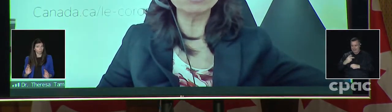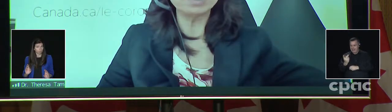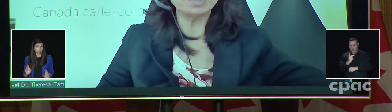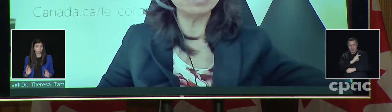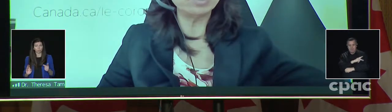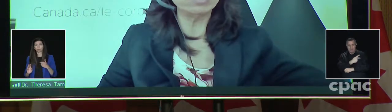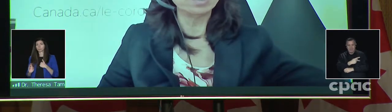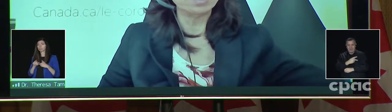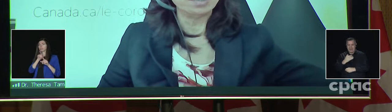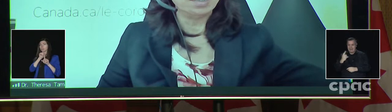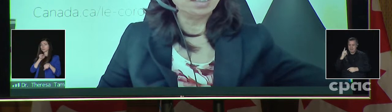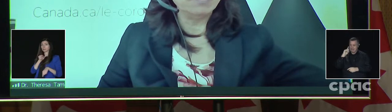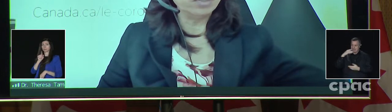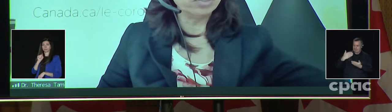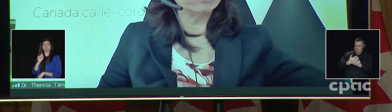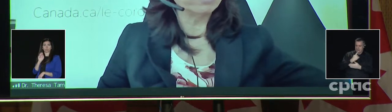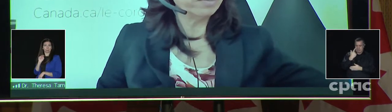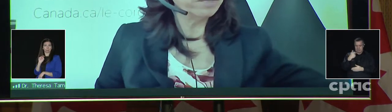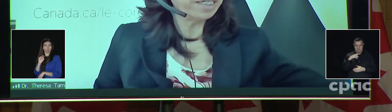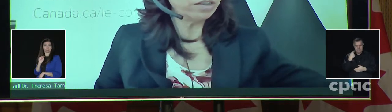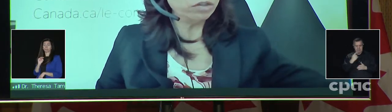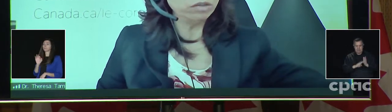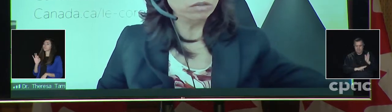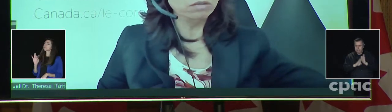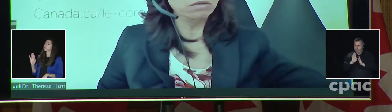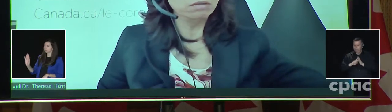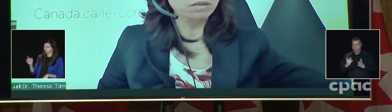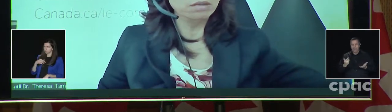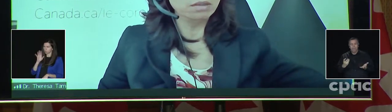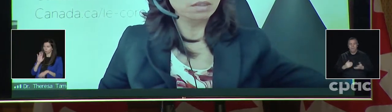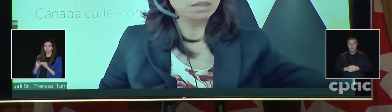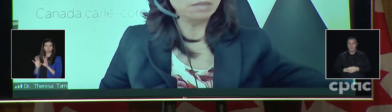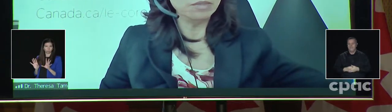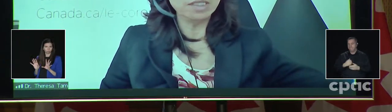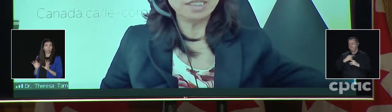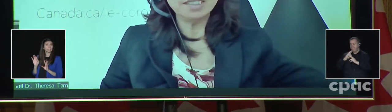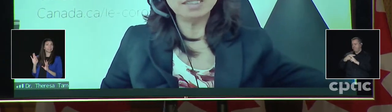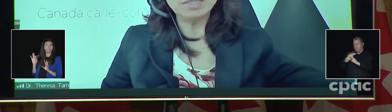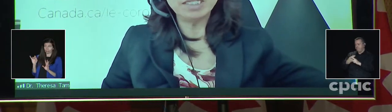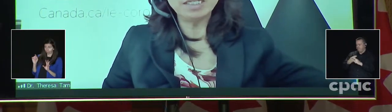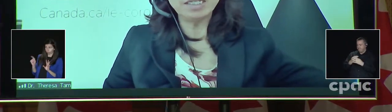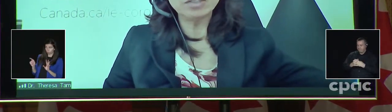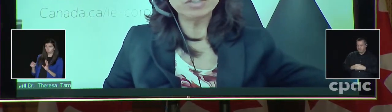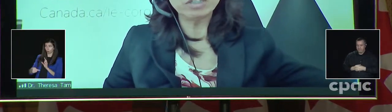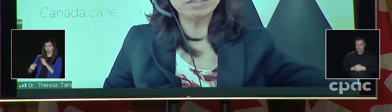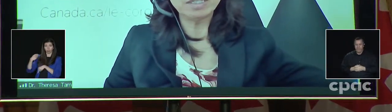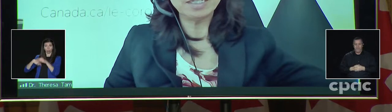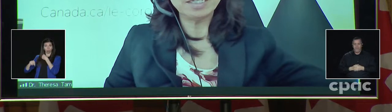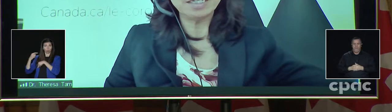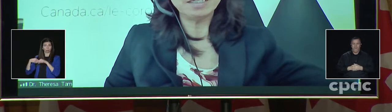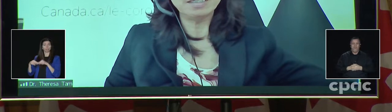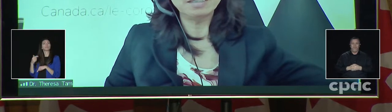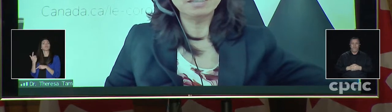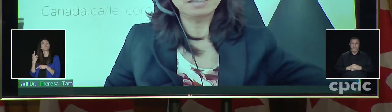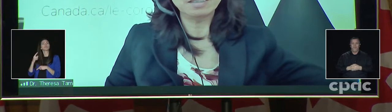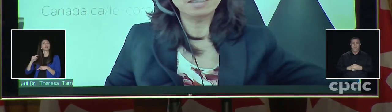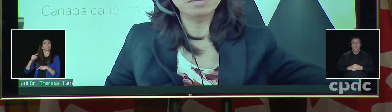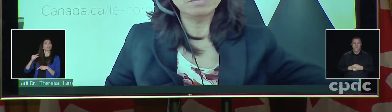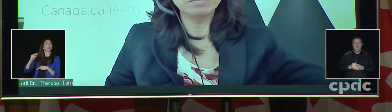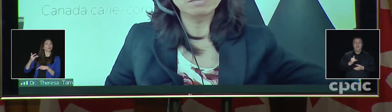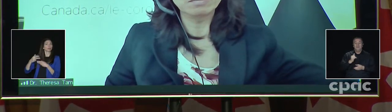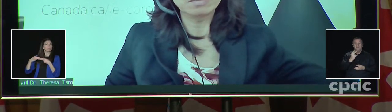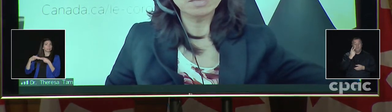Yes, Theresa Tam. So if you also refer back to some of the slides at the beginning, it shows that Canada's